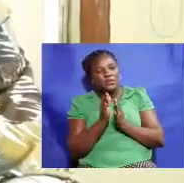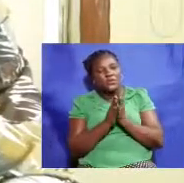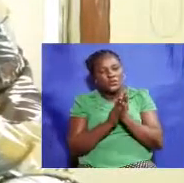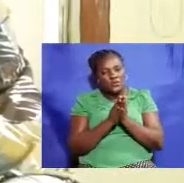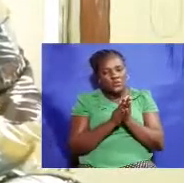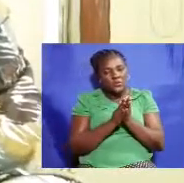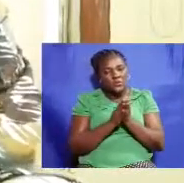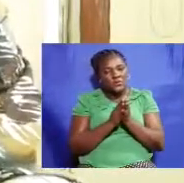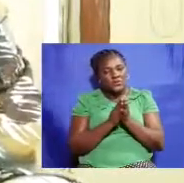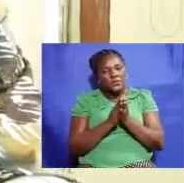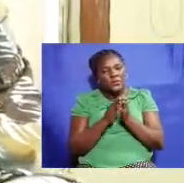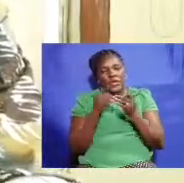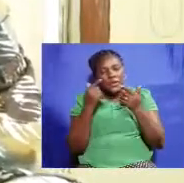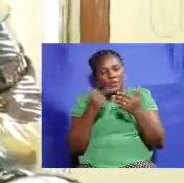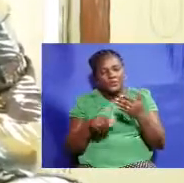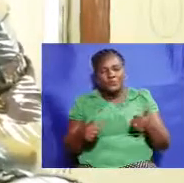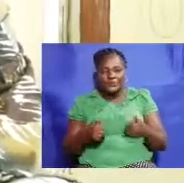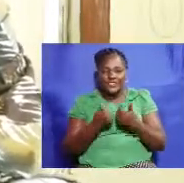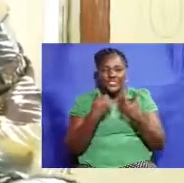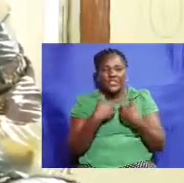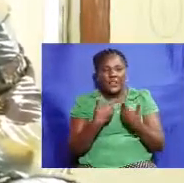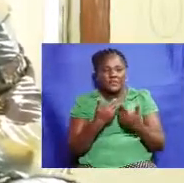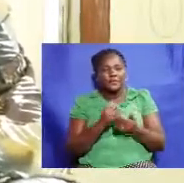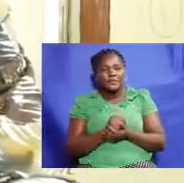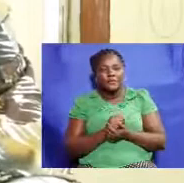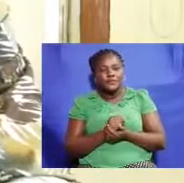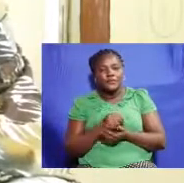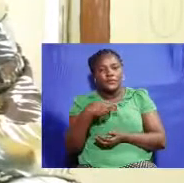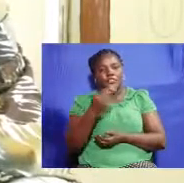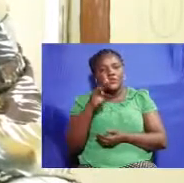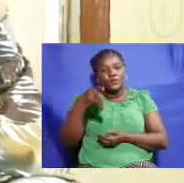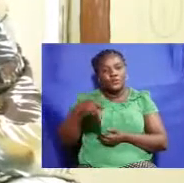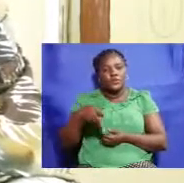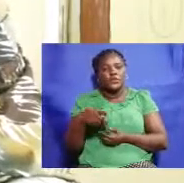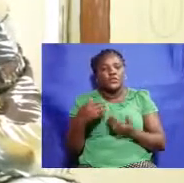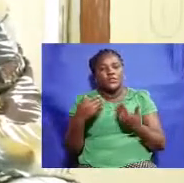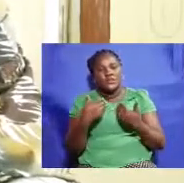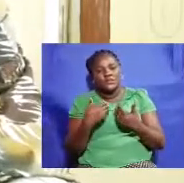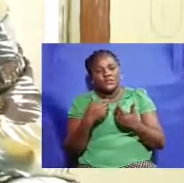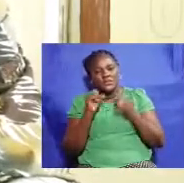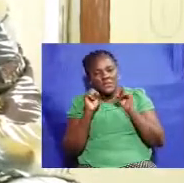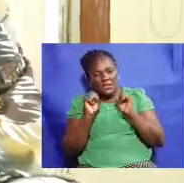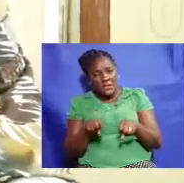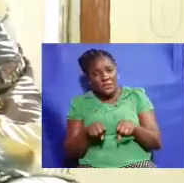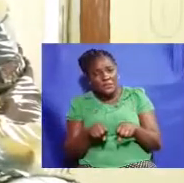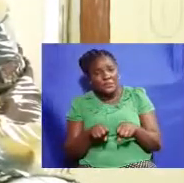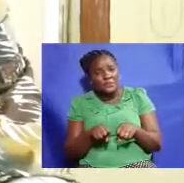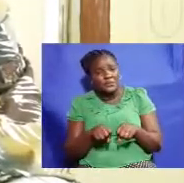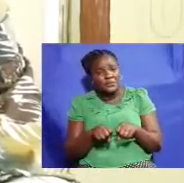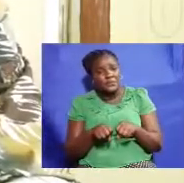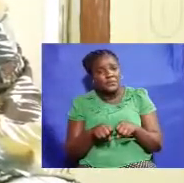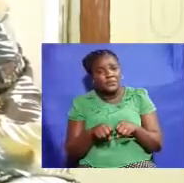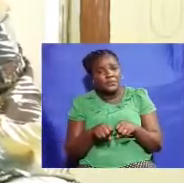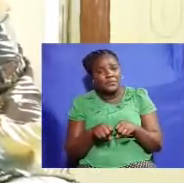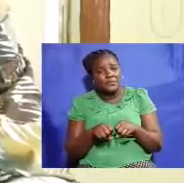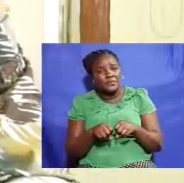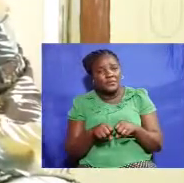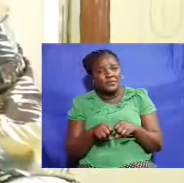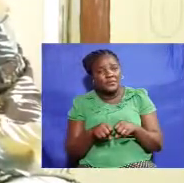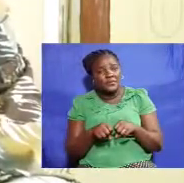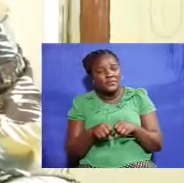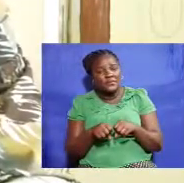disability and what they do and what challenges they go through. H4P organization has been able to unravel